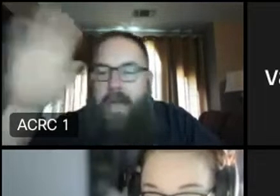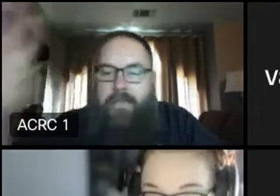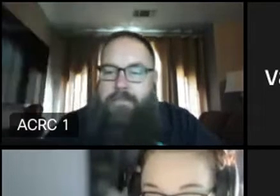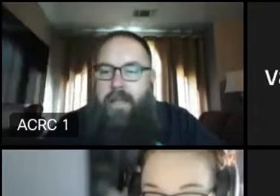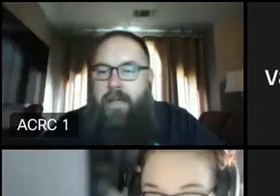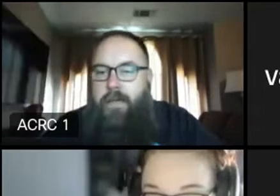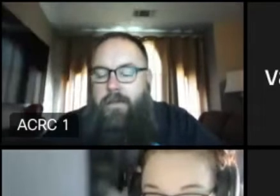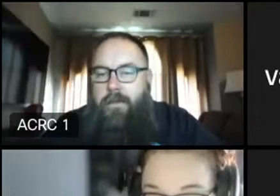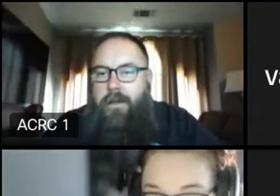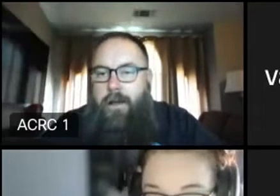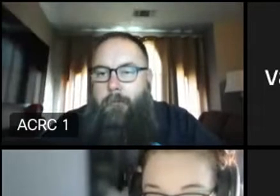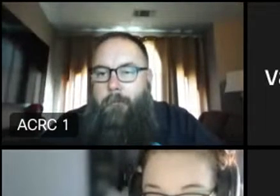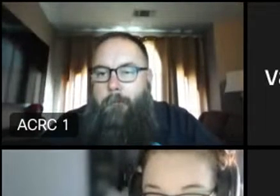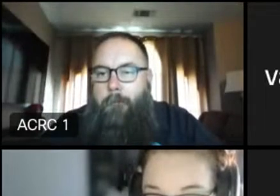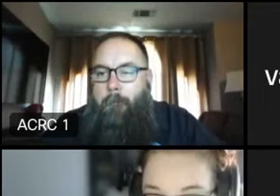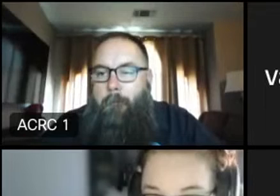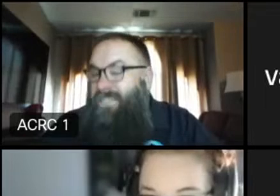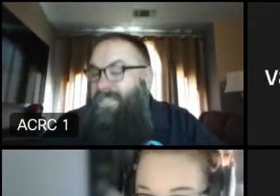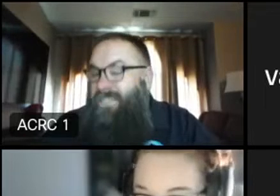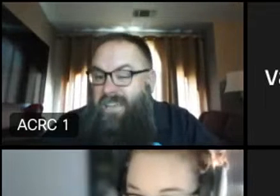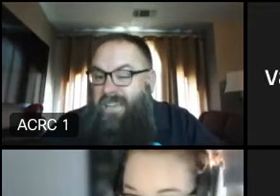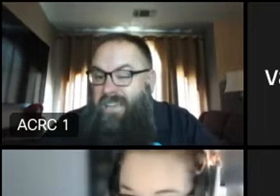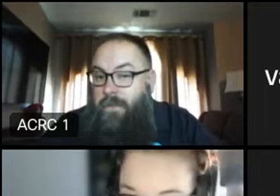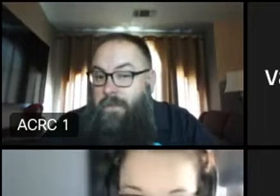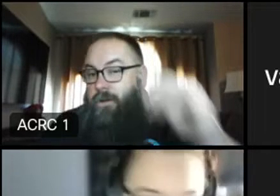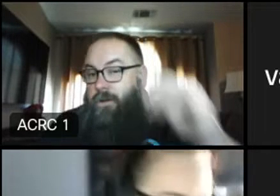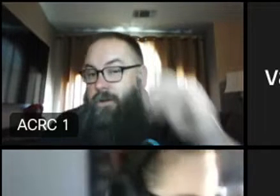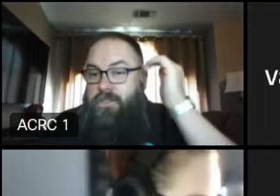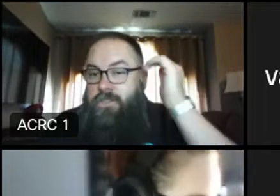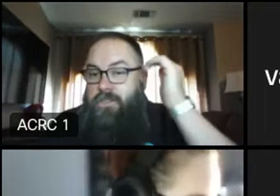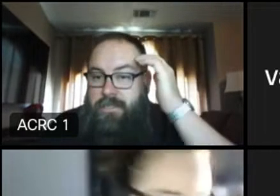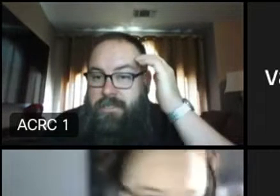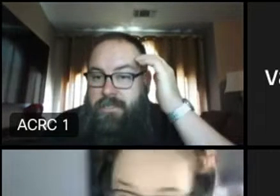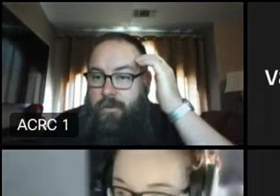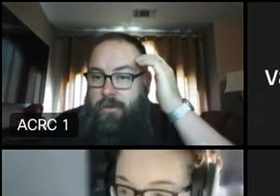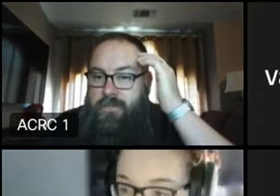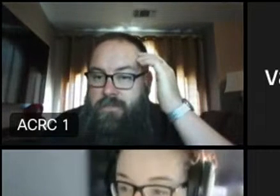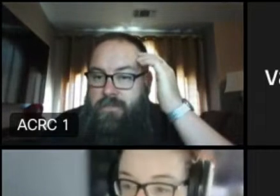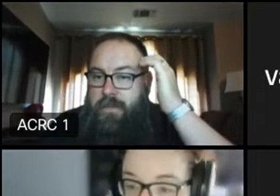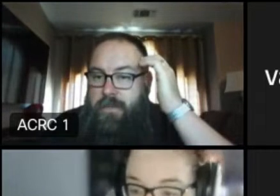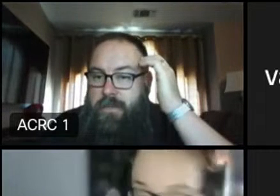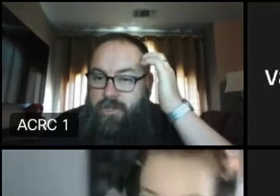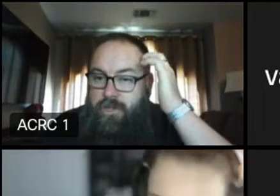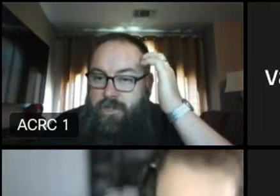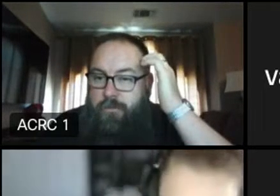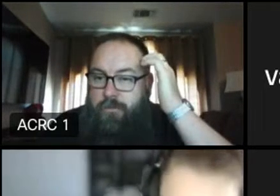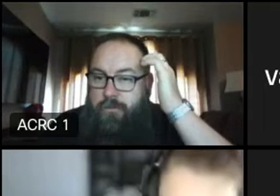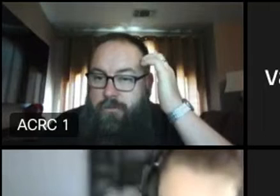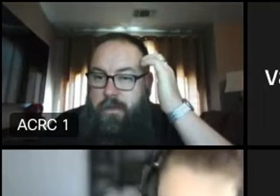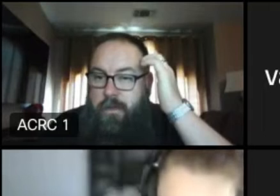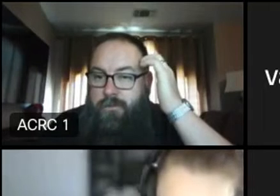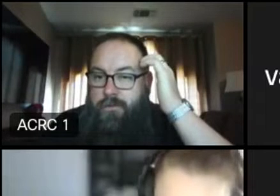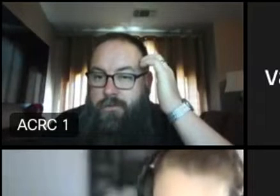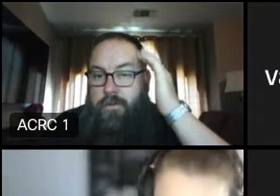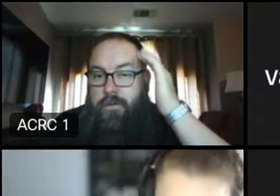the impact that that's been having, but we need to start having it now. So yes, social distancing. I will not have the physical space to have all return, even if